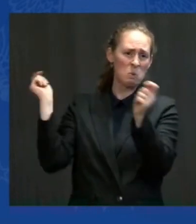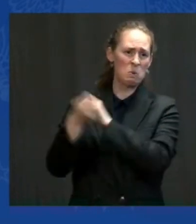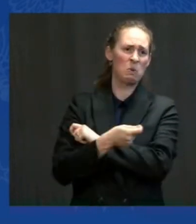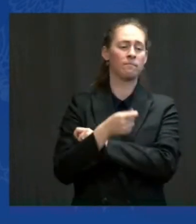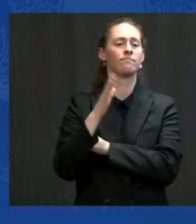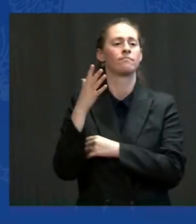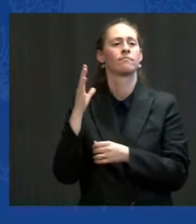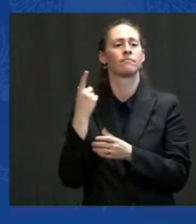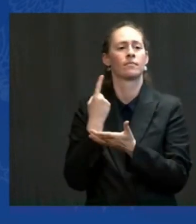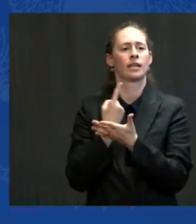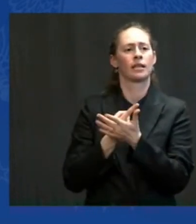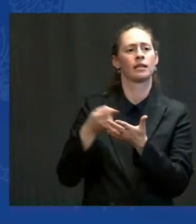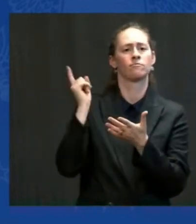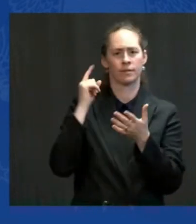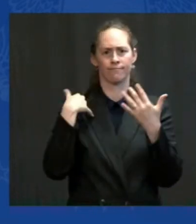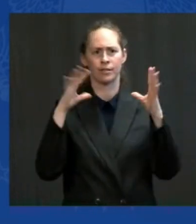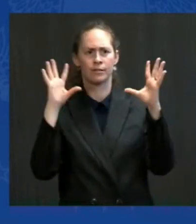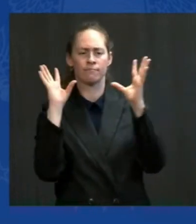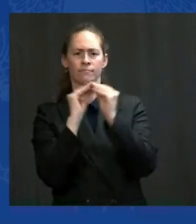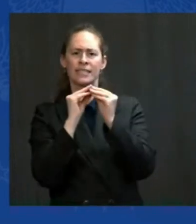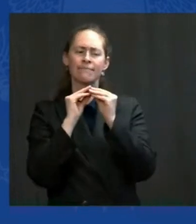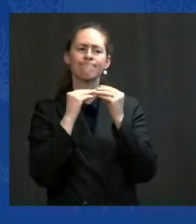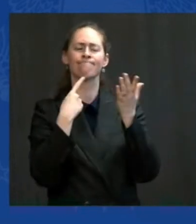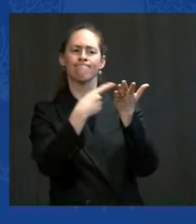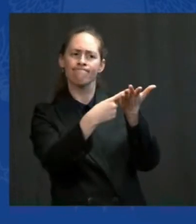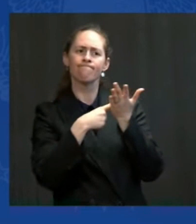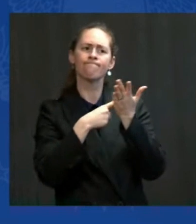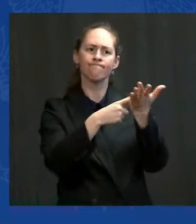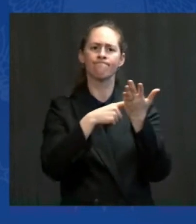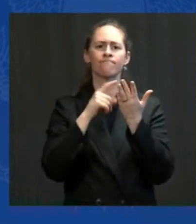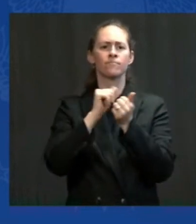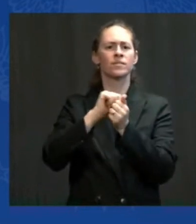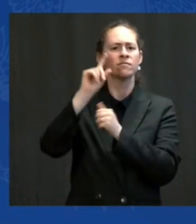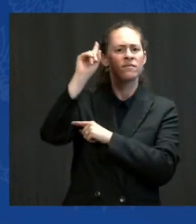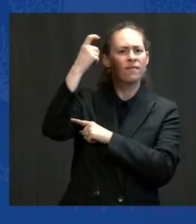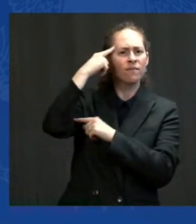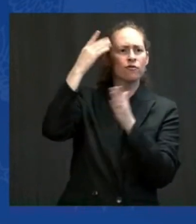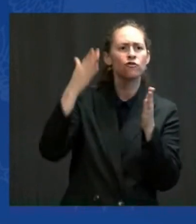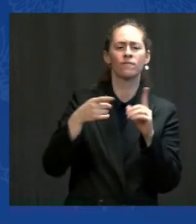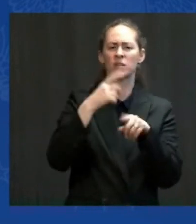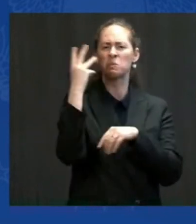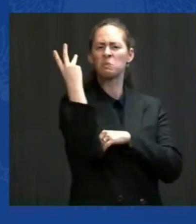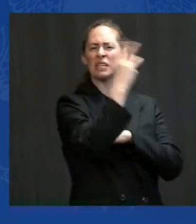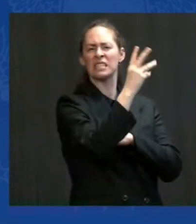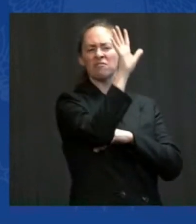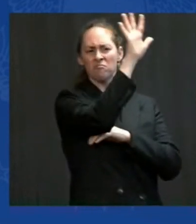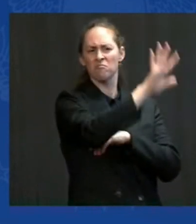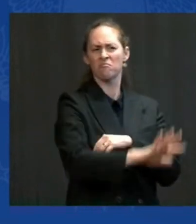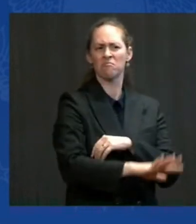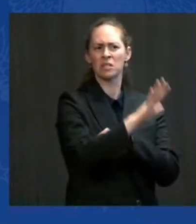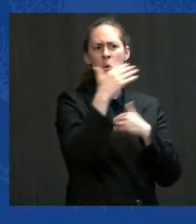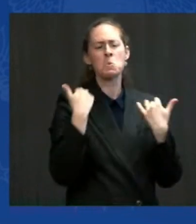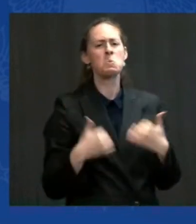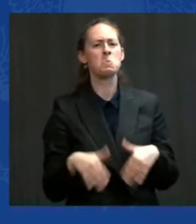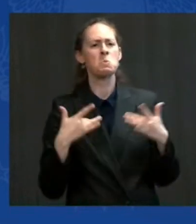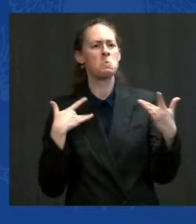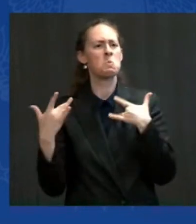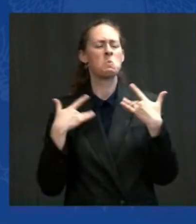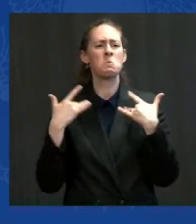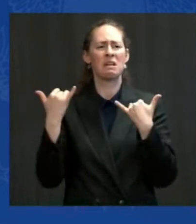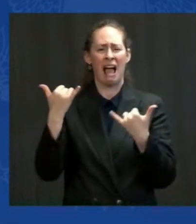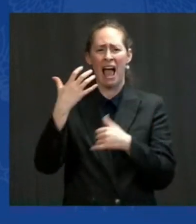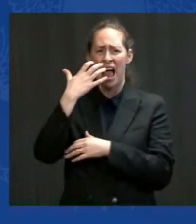hour, all from the western states, Republicans and Democrats. They're facing extreme heat, record